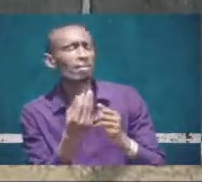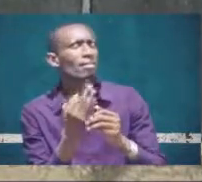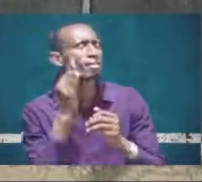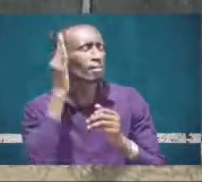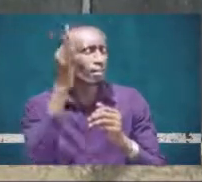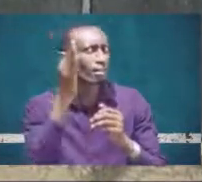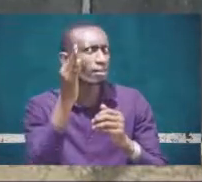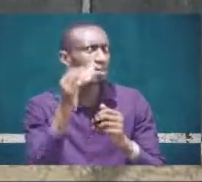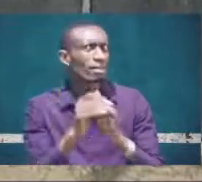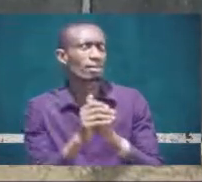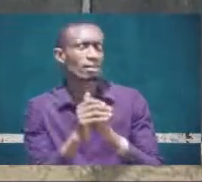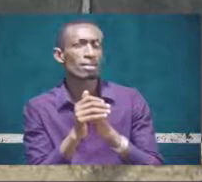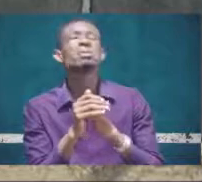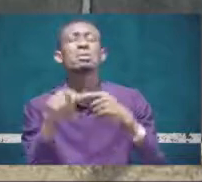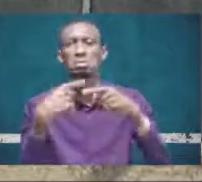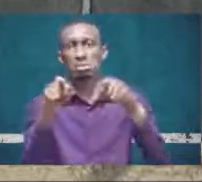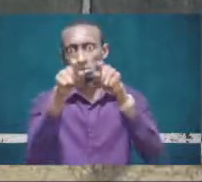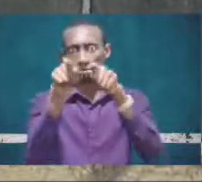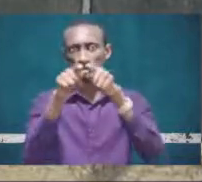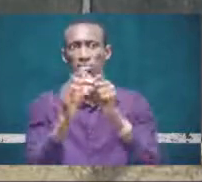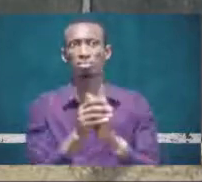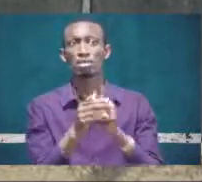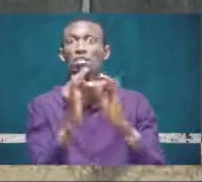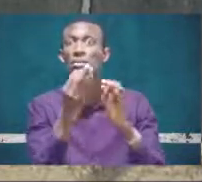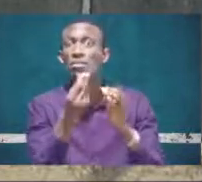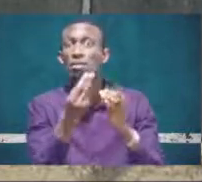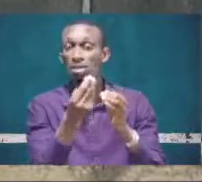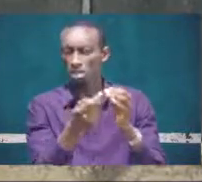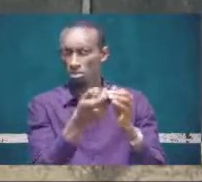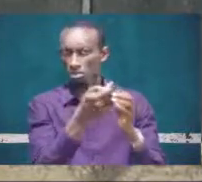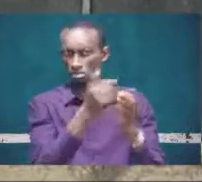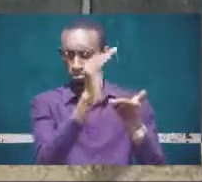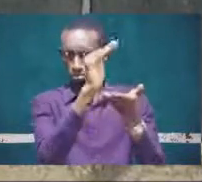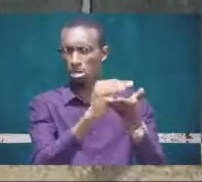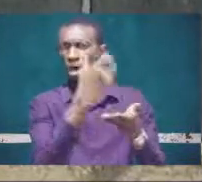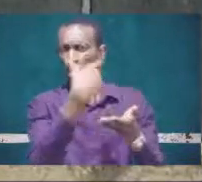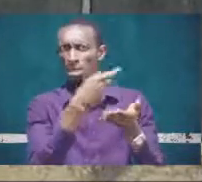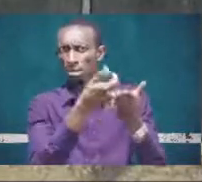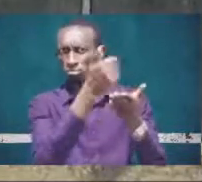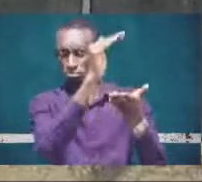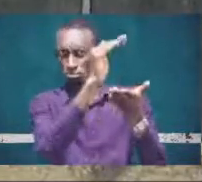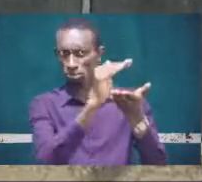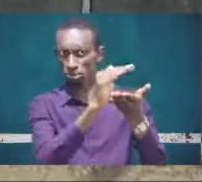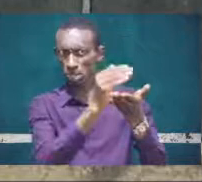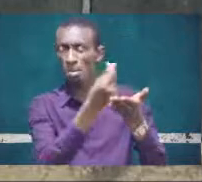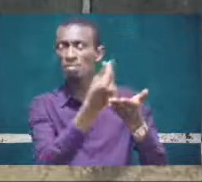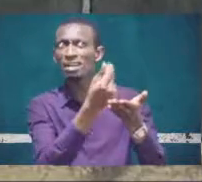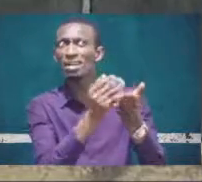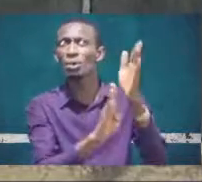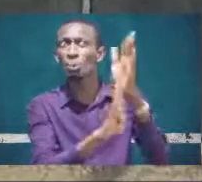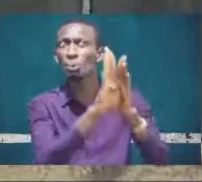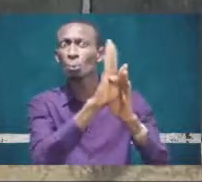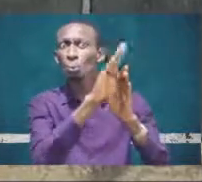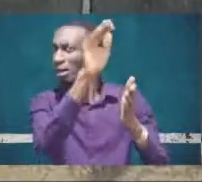same. It is not reducing. Even if now it reduces, if the price reduces, now maybe to price